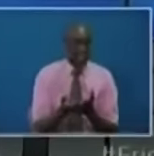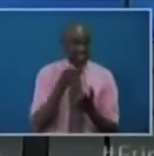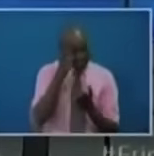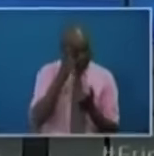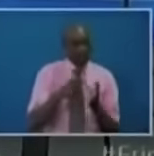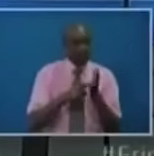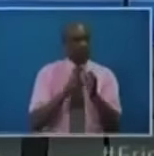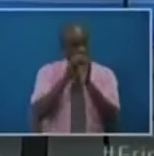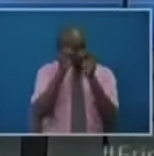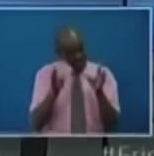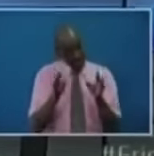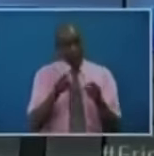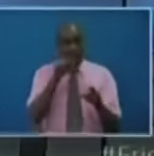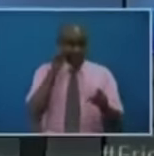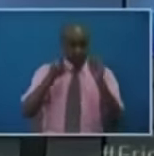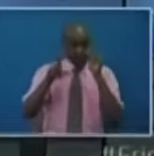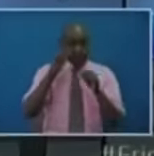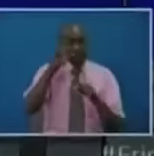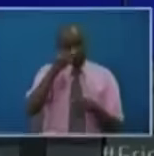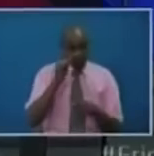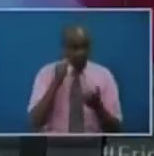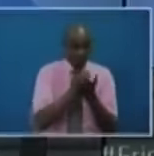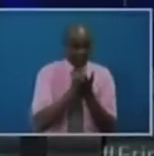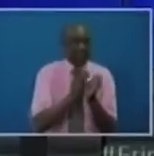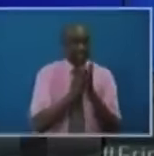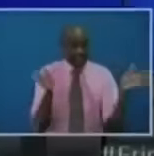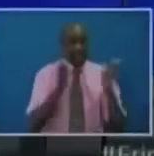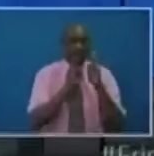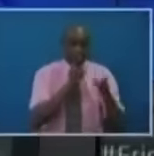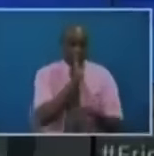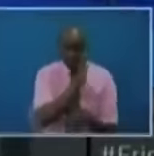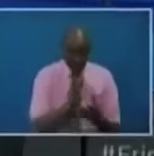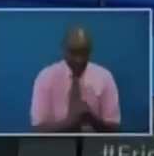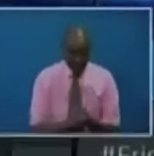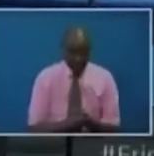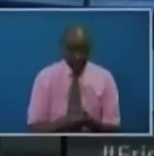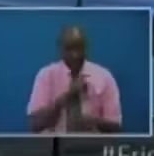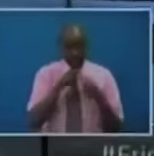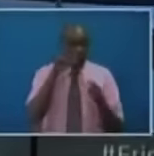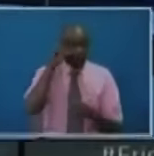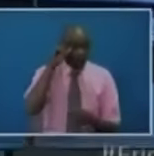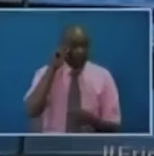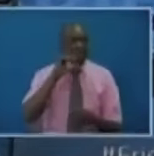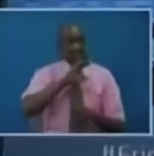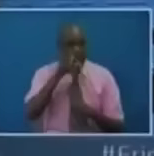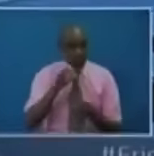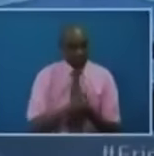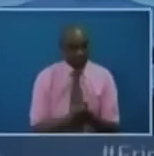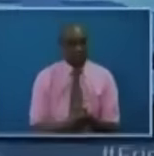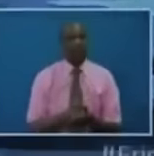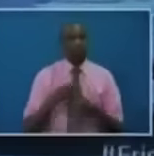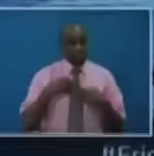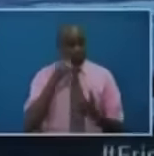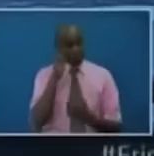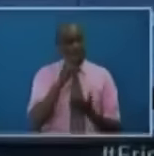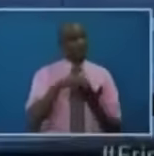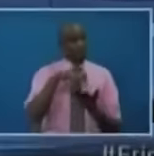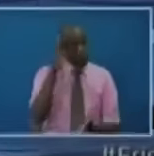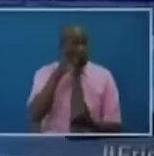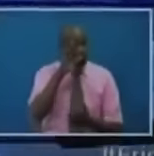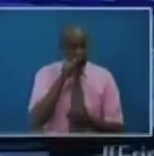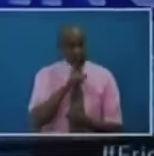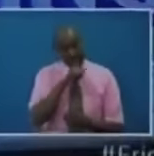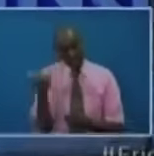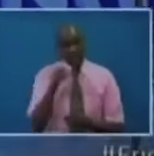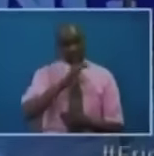highlights that we were able to pick out from the auditor general's report on Mombasa County. We're yet to see a lot more from the